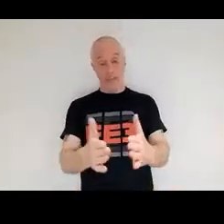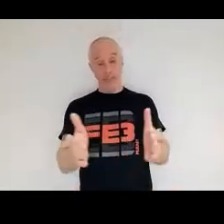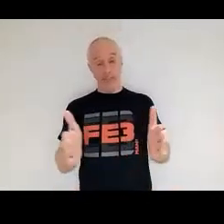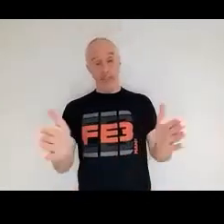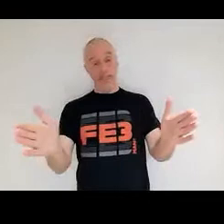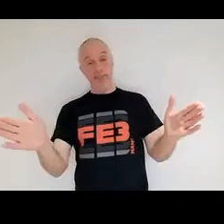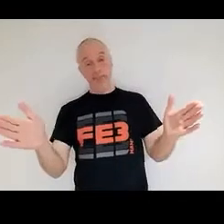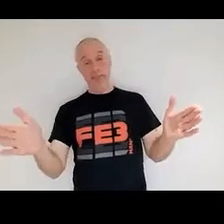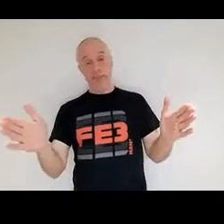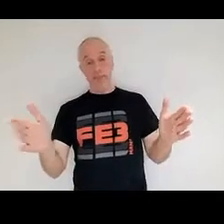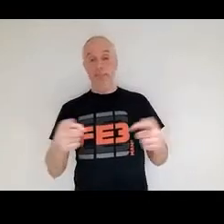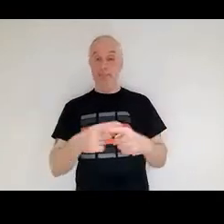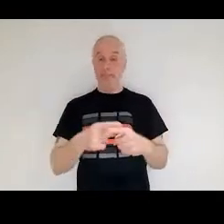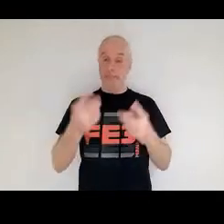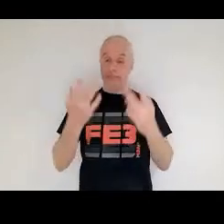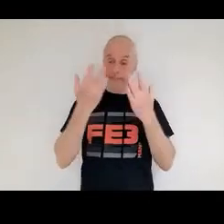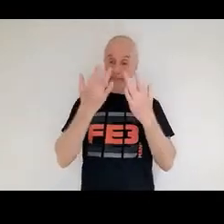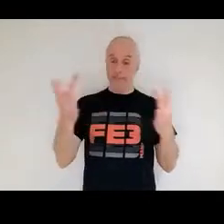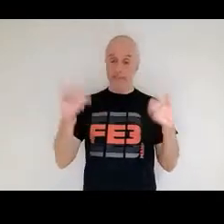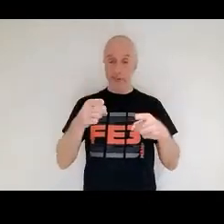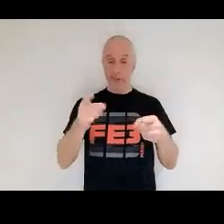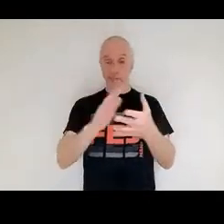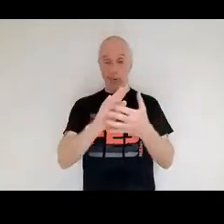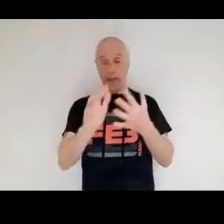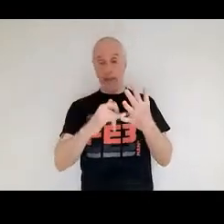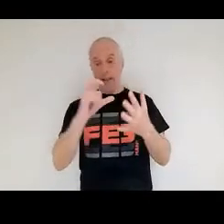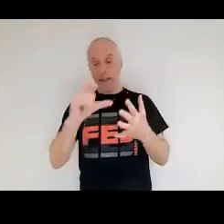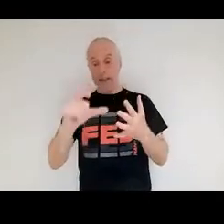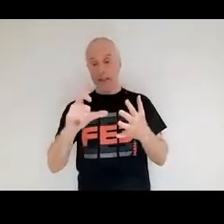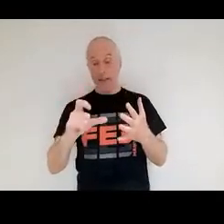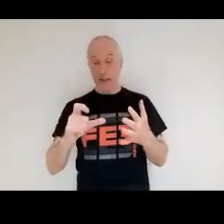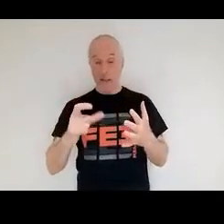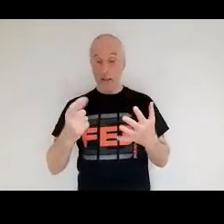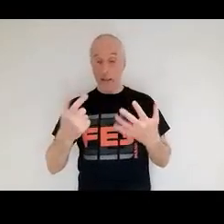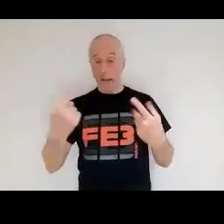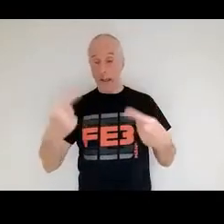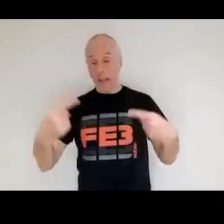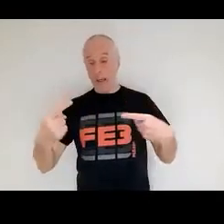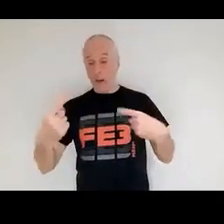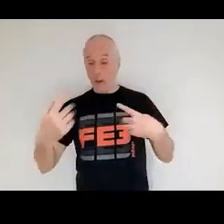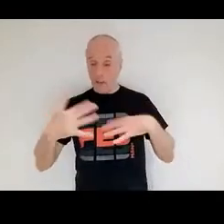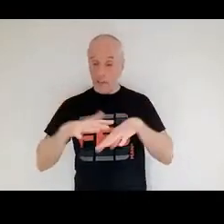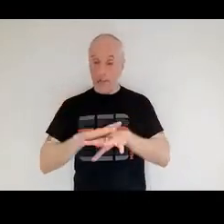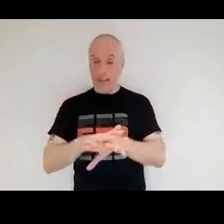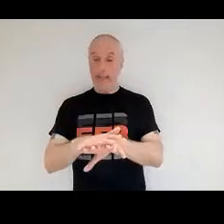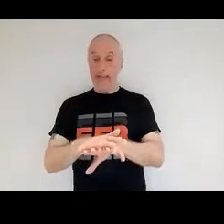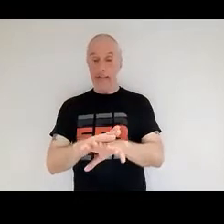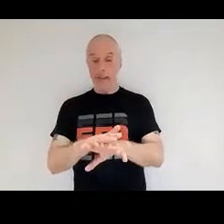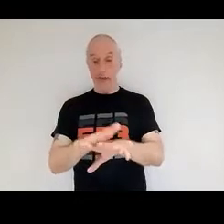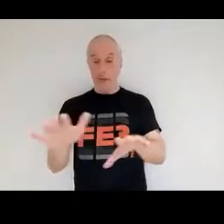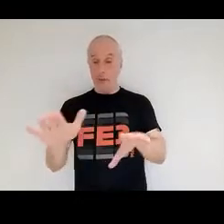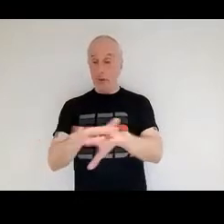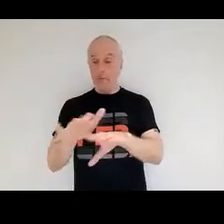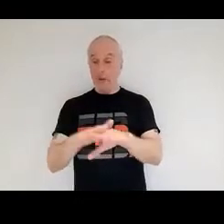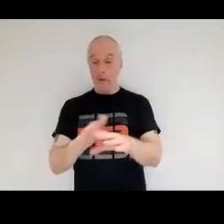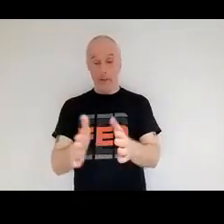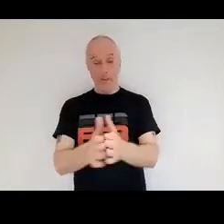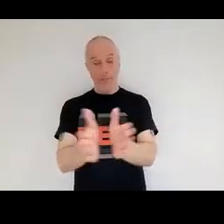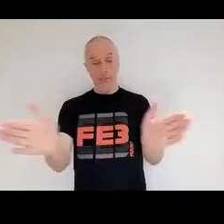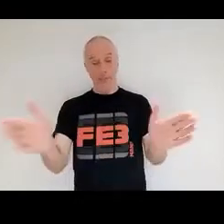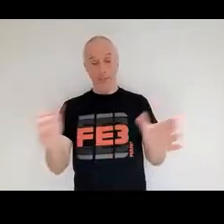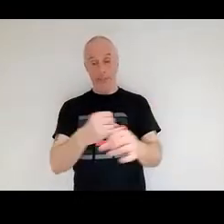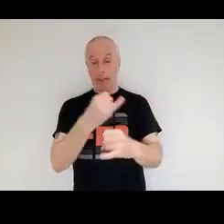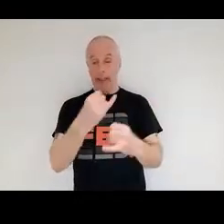wider case to the HSE to enable blending across the gas system, we have to make the same case